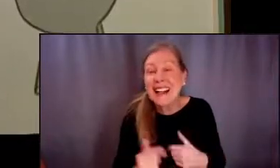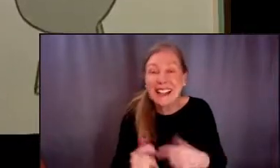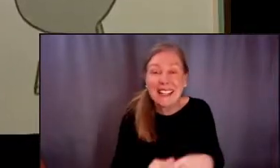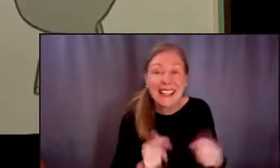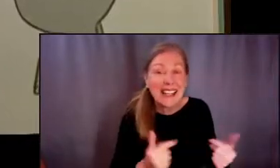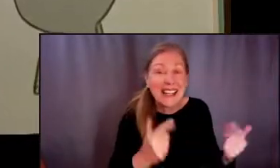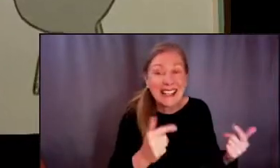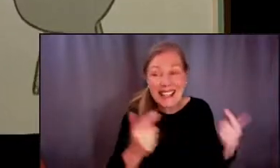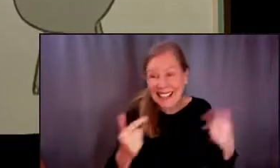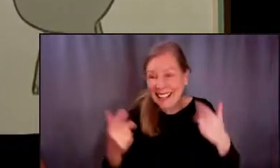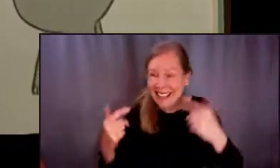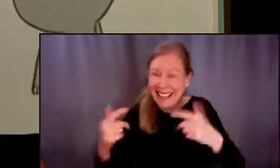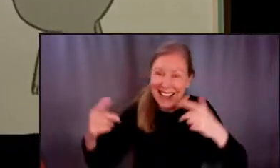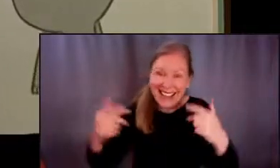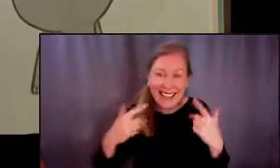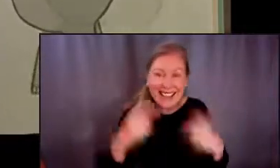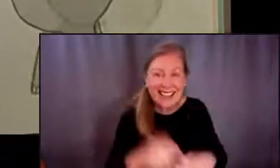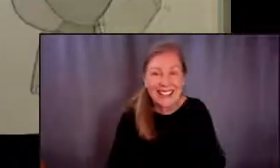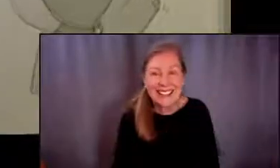La la la la la.